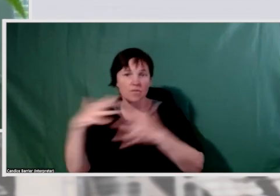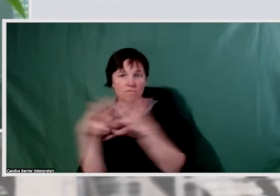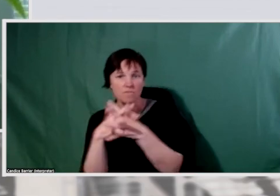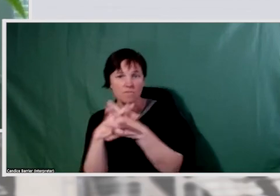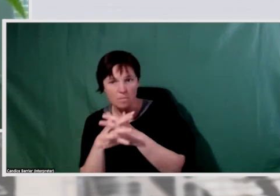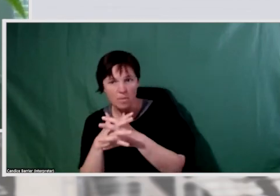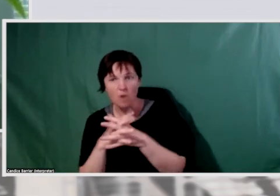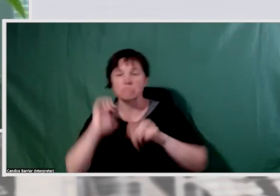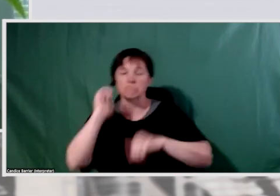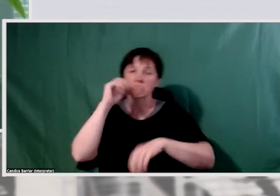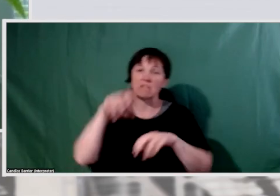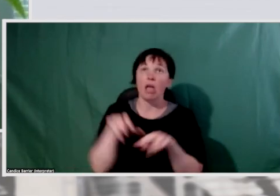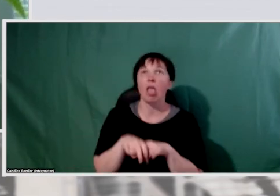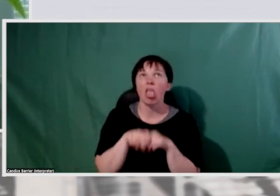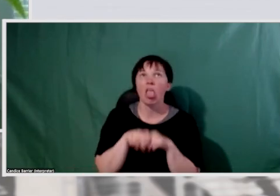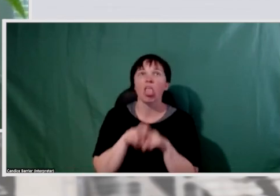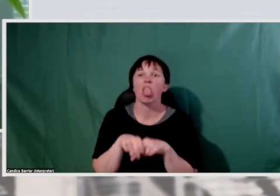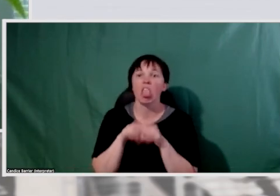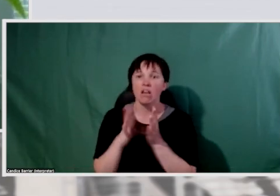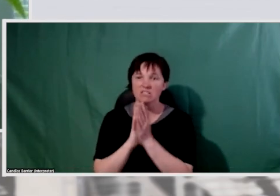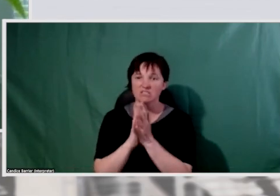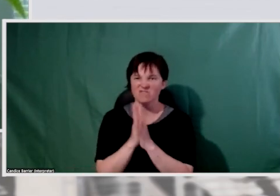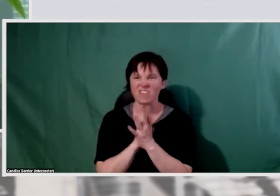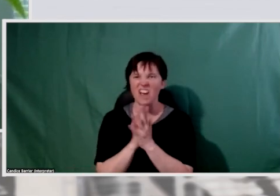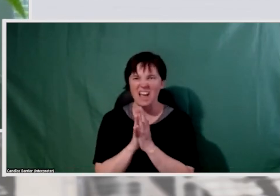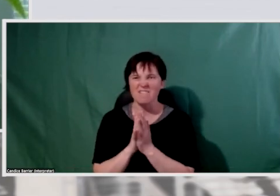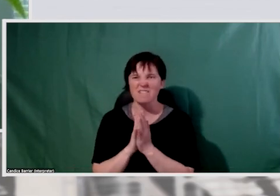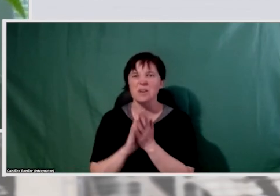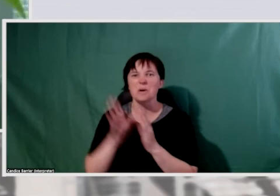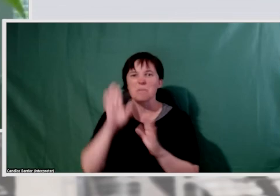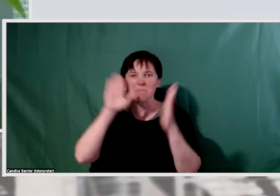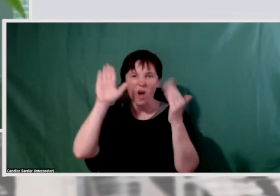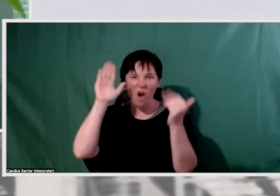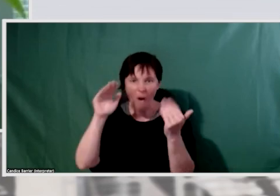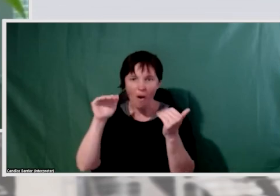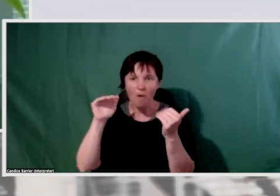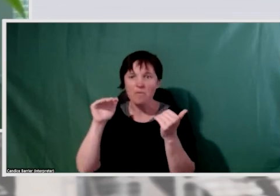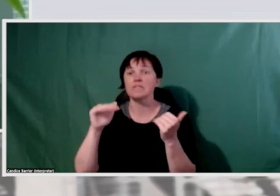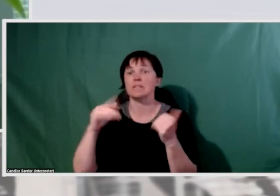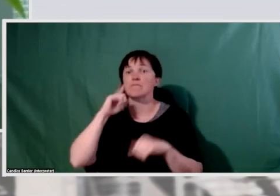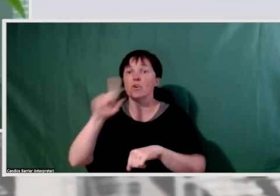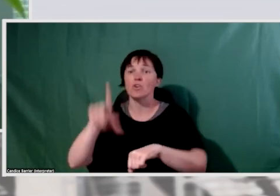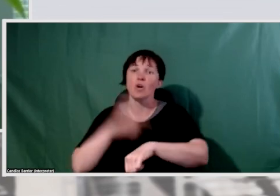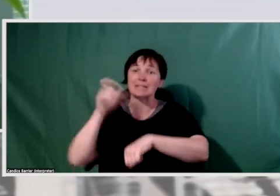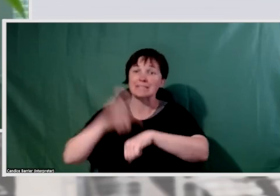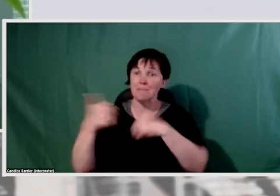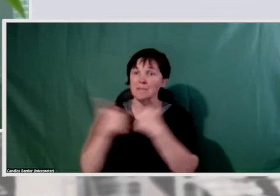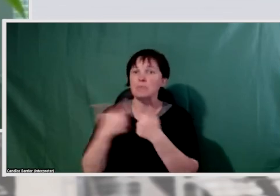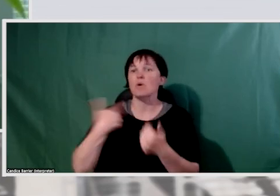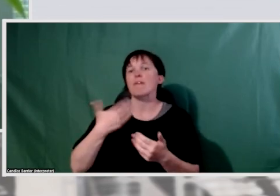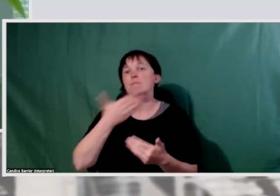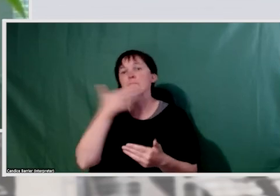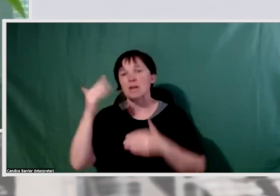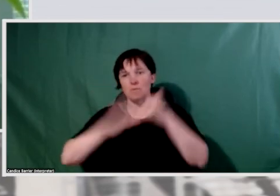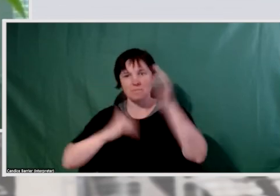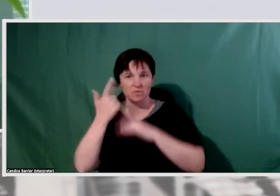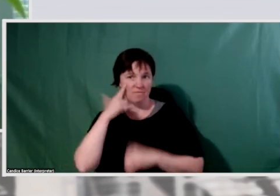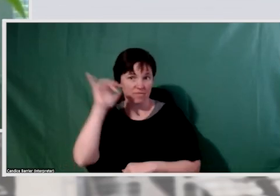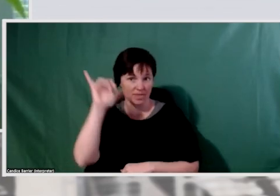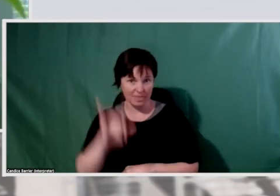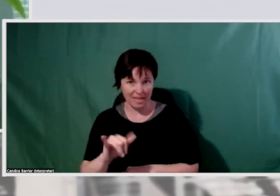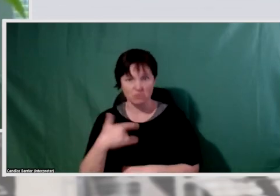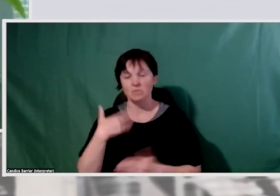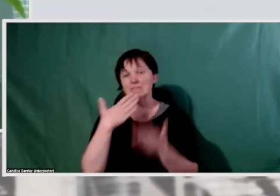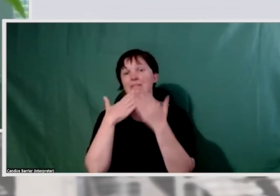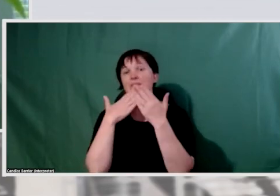in traffic, but it's hopefully a nice concession for a long-term gain that you're going to have better infrastructure at the end of that. So I just want to say